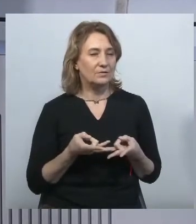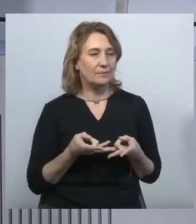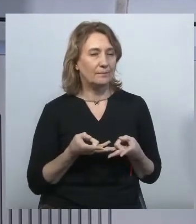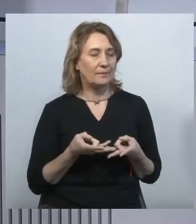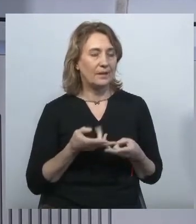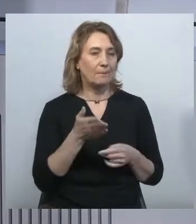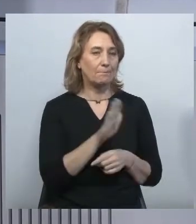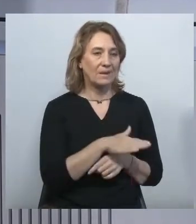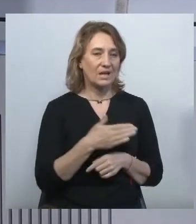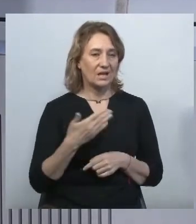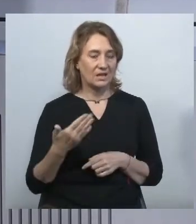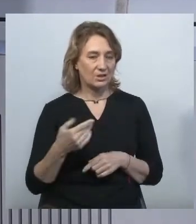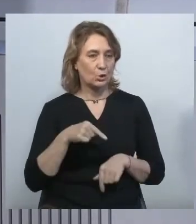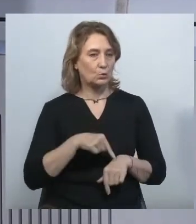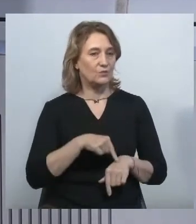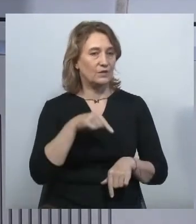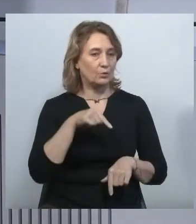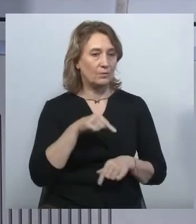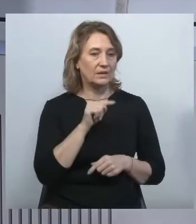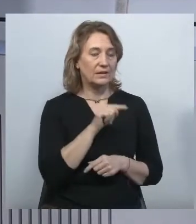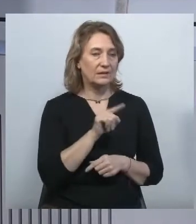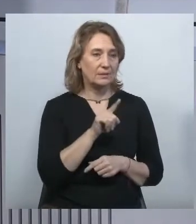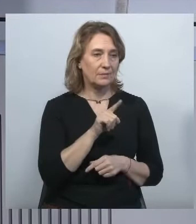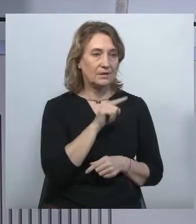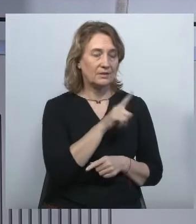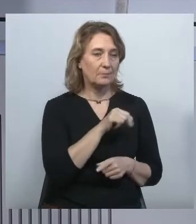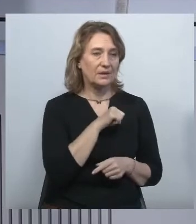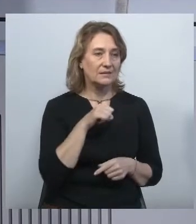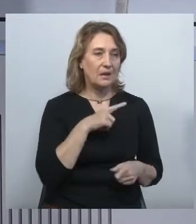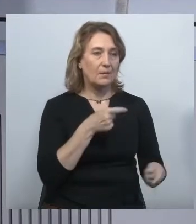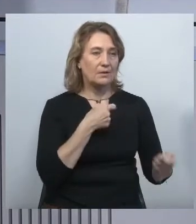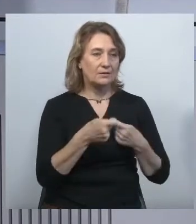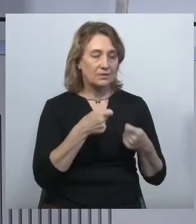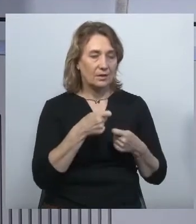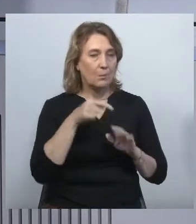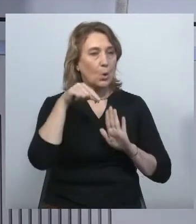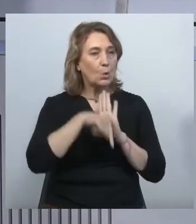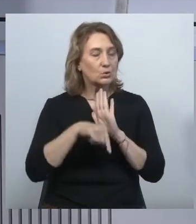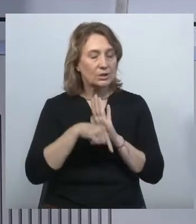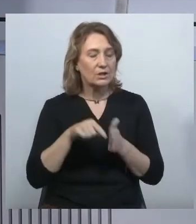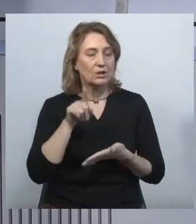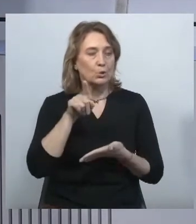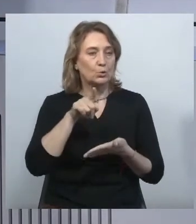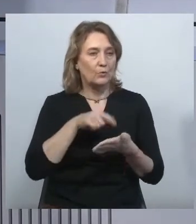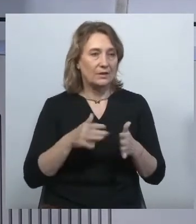a so-called bridge between the understanding that self-regulation means trust,